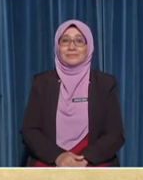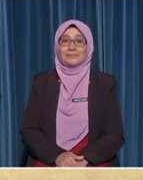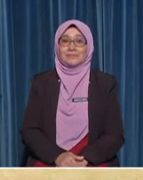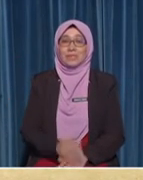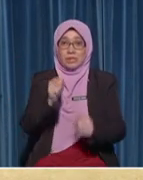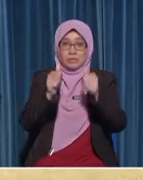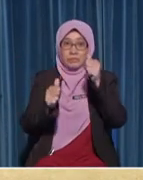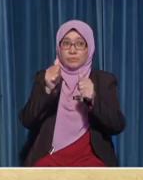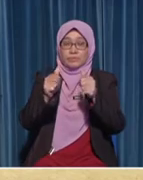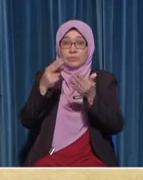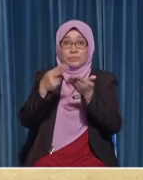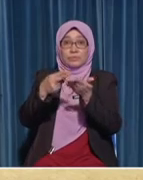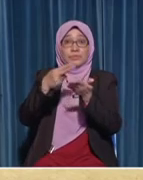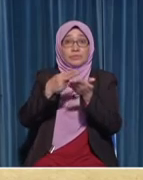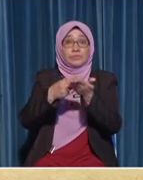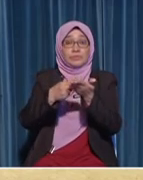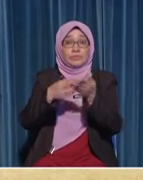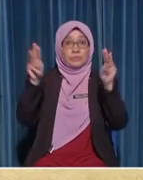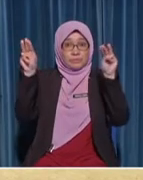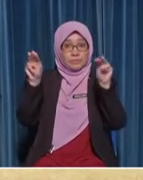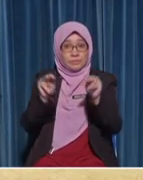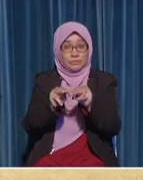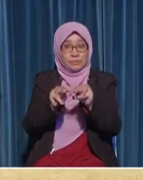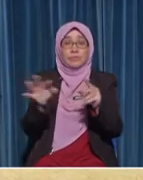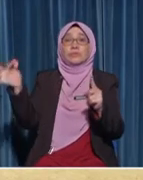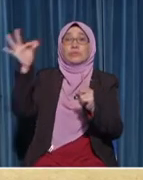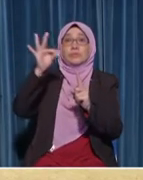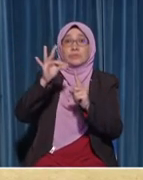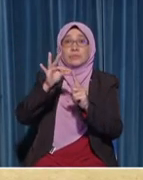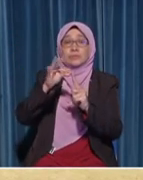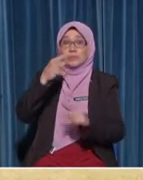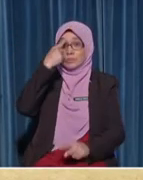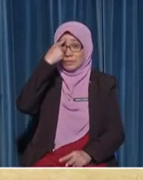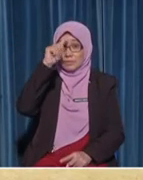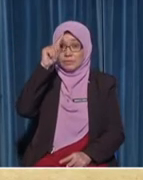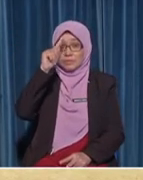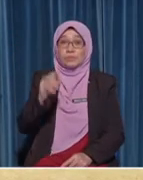Which unit of mass is suitable for hammer?